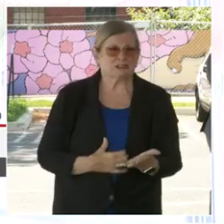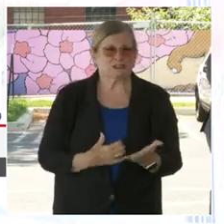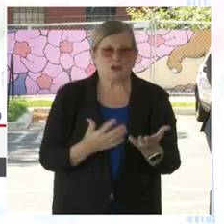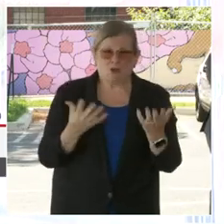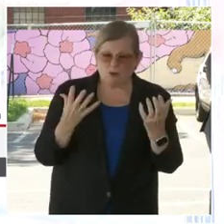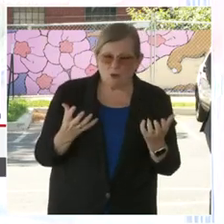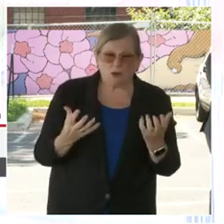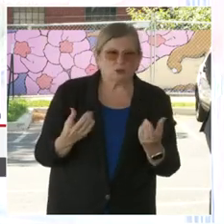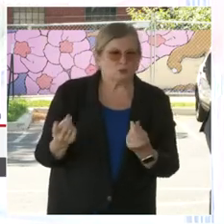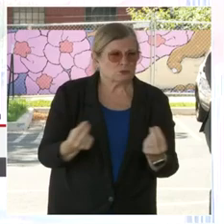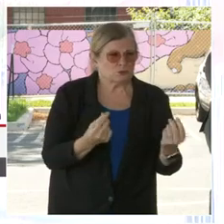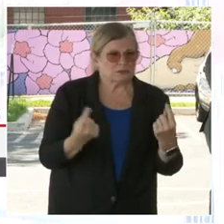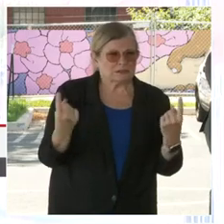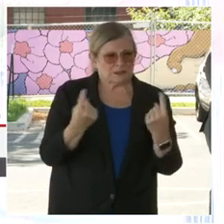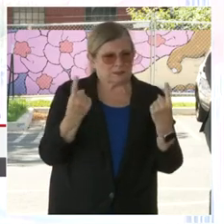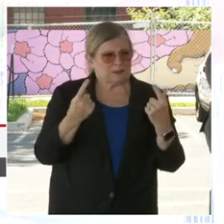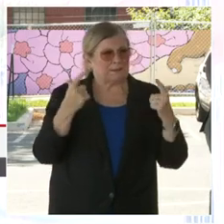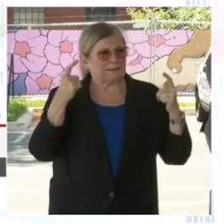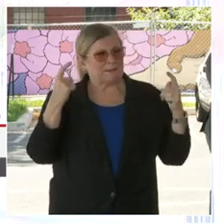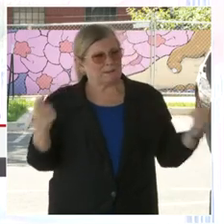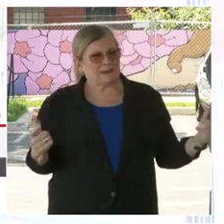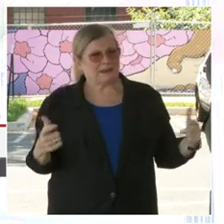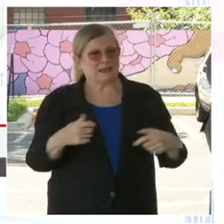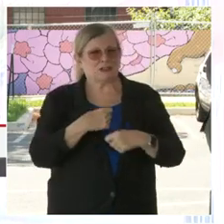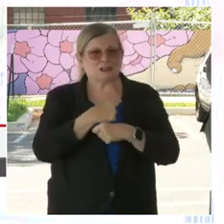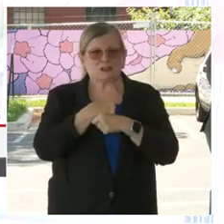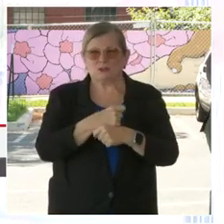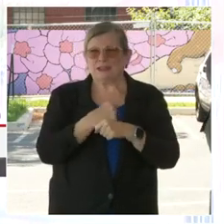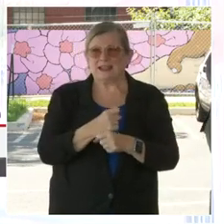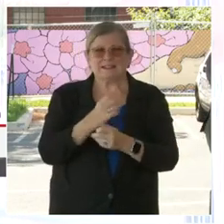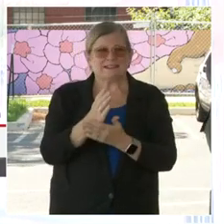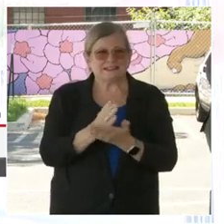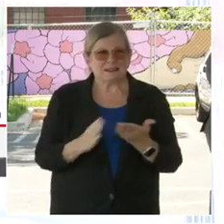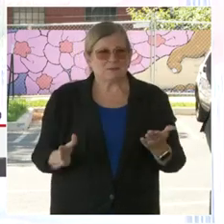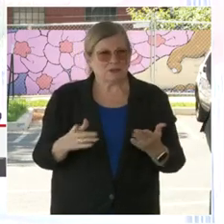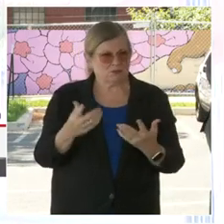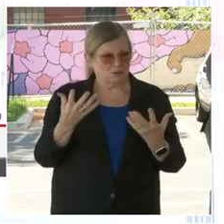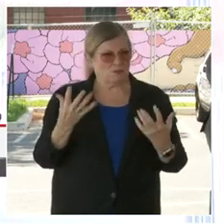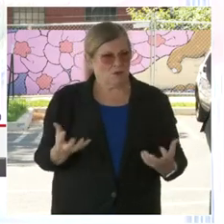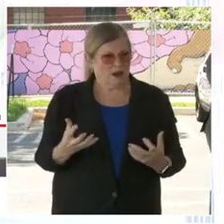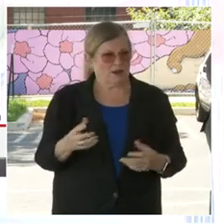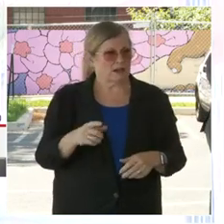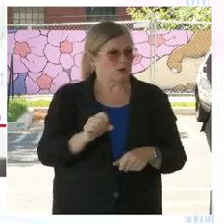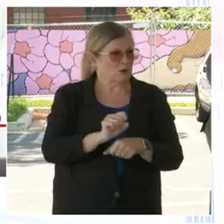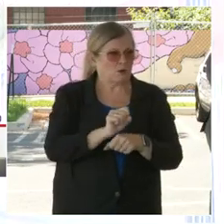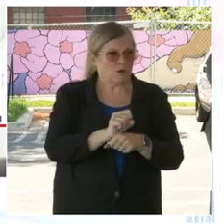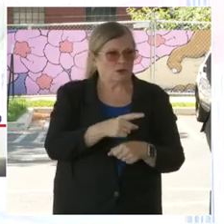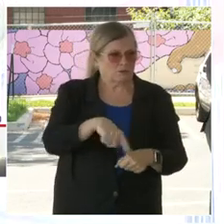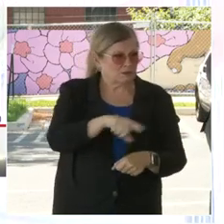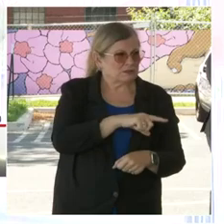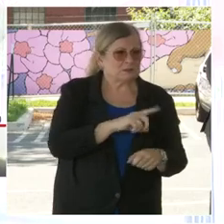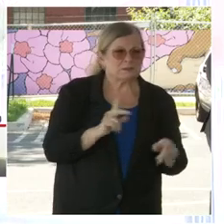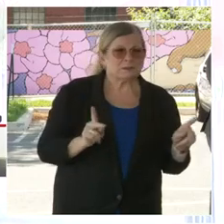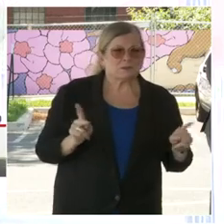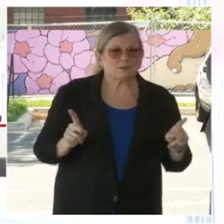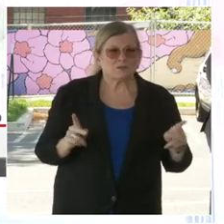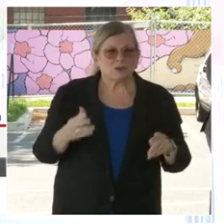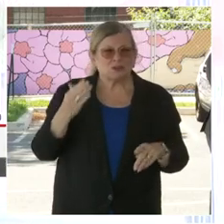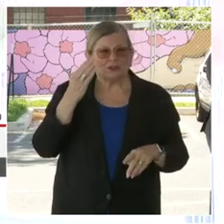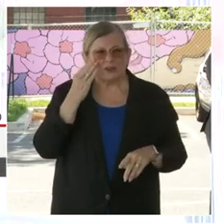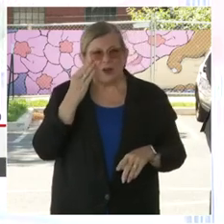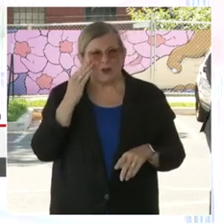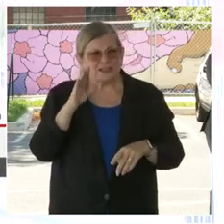big, to create something, to employ people. And we know that every step of the way, all those steps aren't